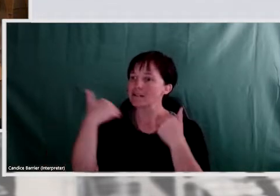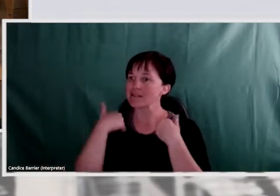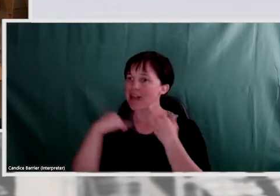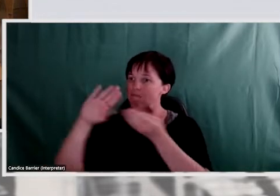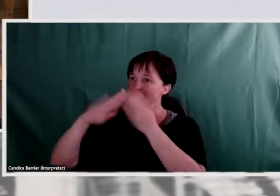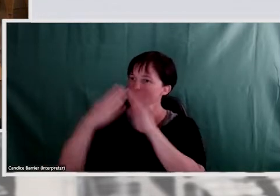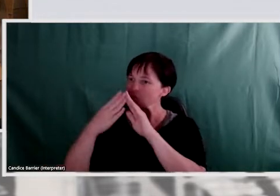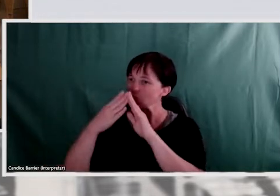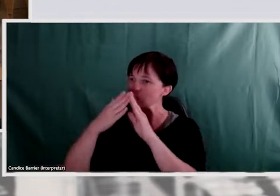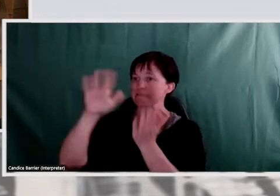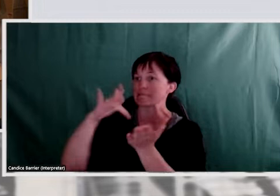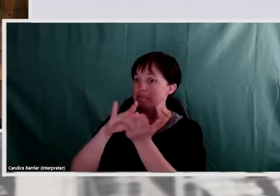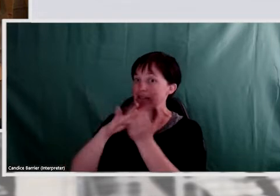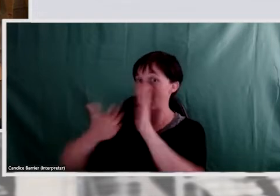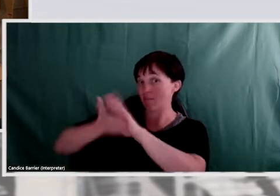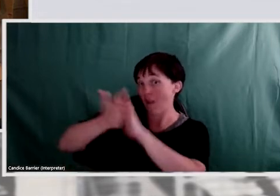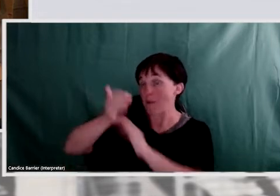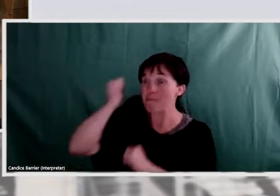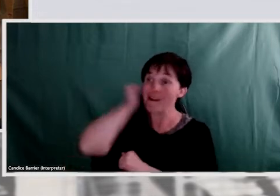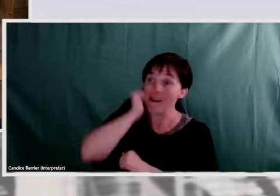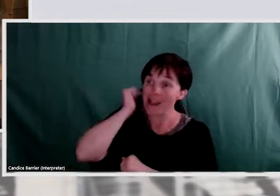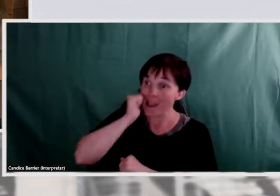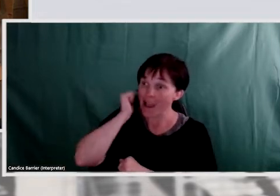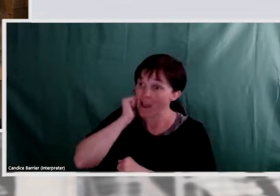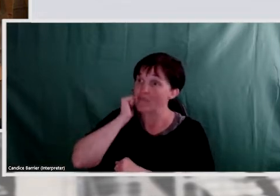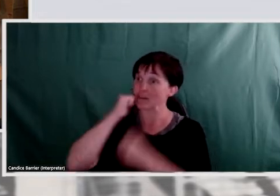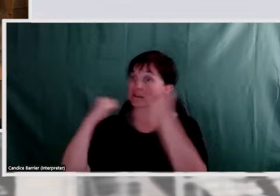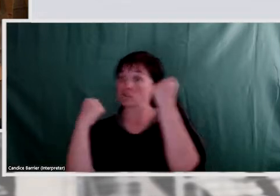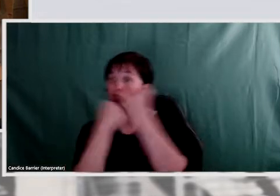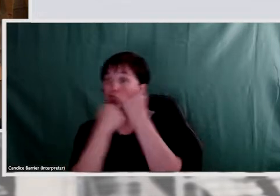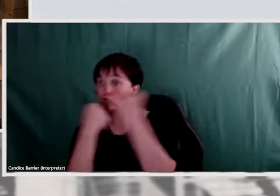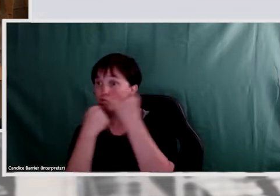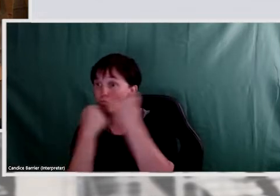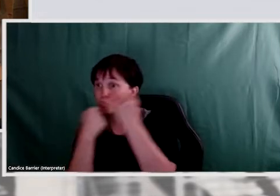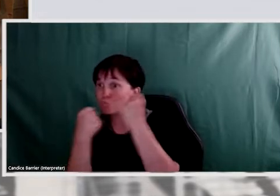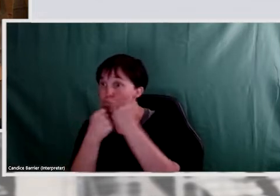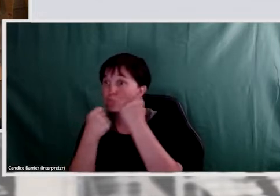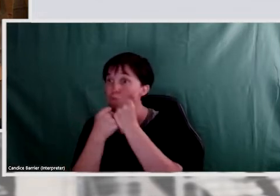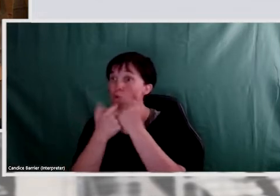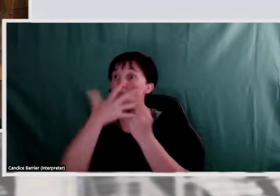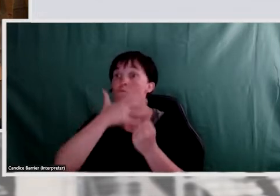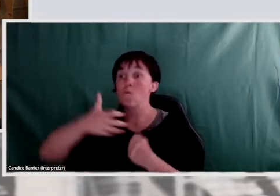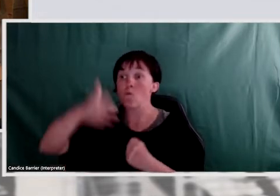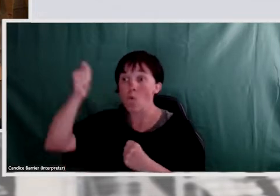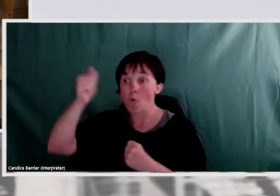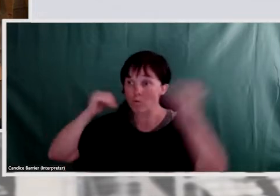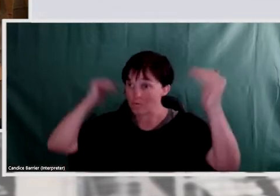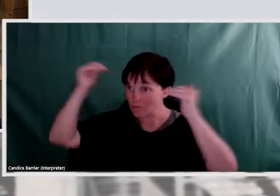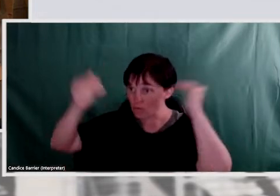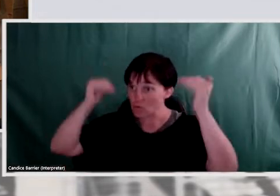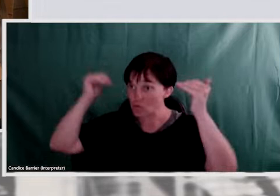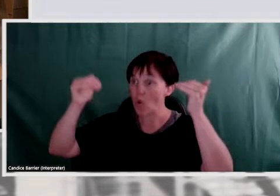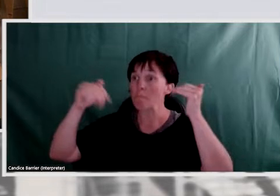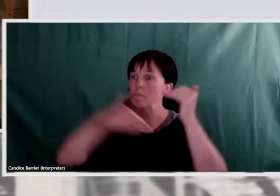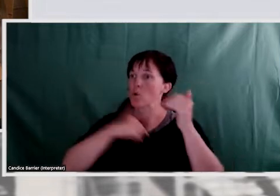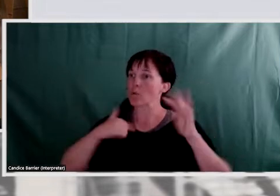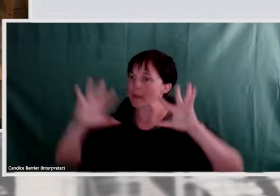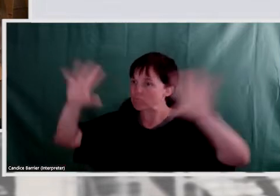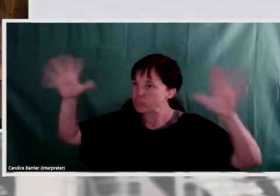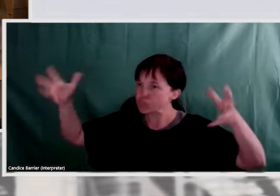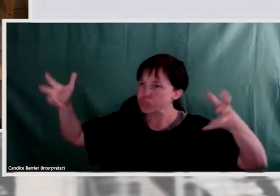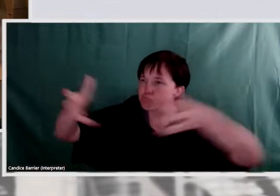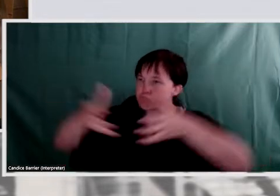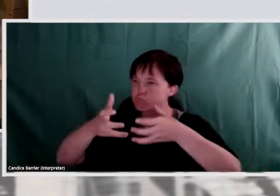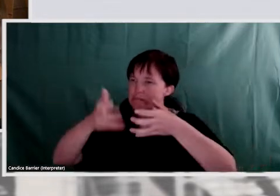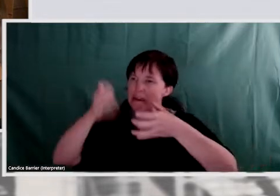centers that are operating every day to support our older adults, but we also bring everyone together on a